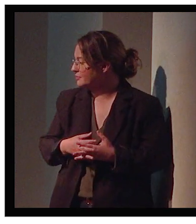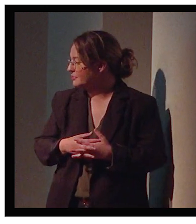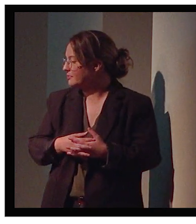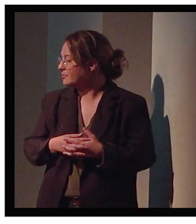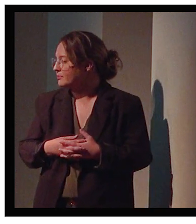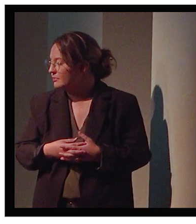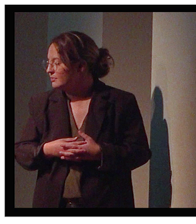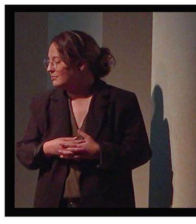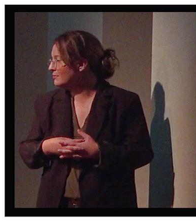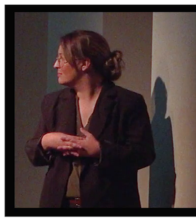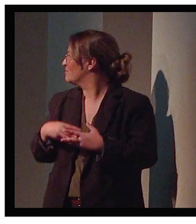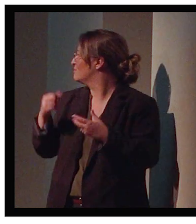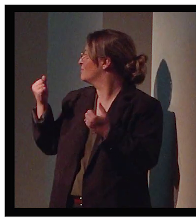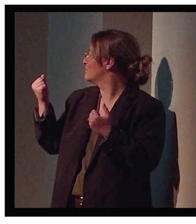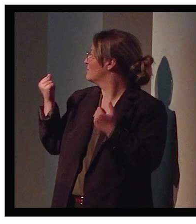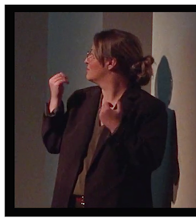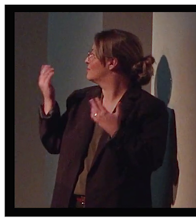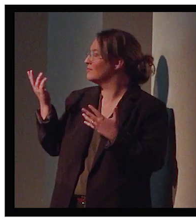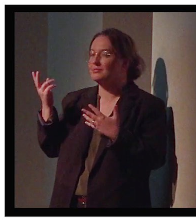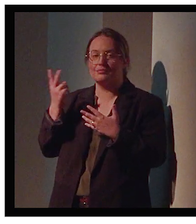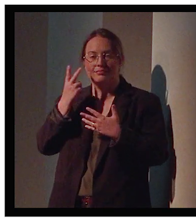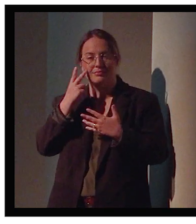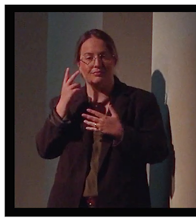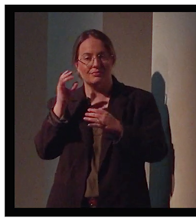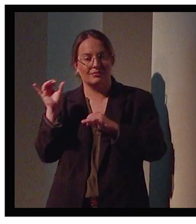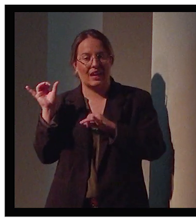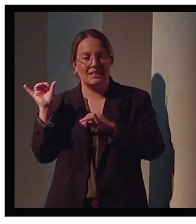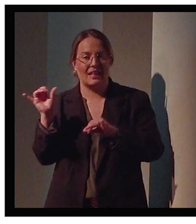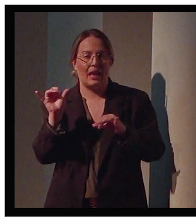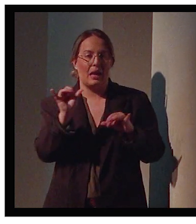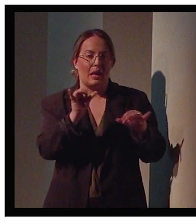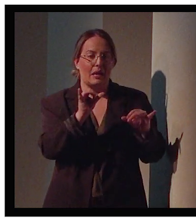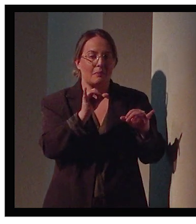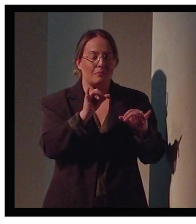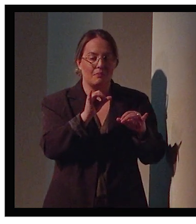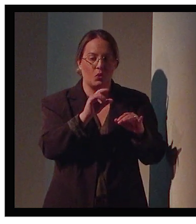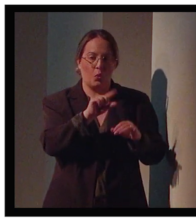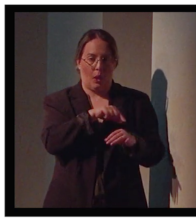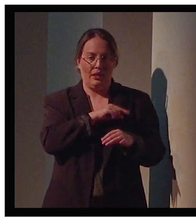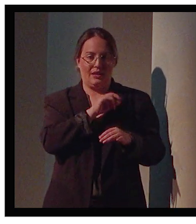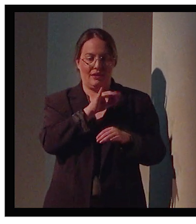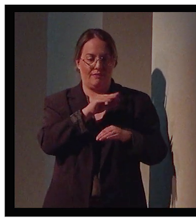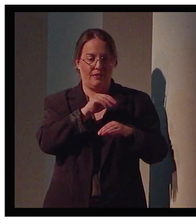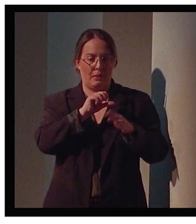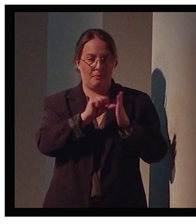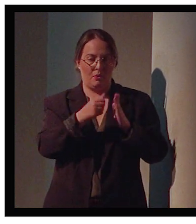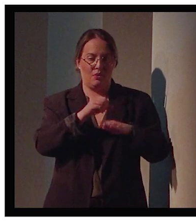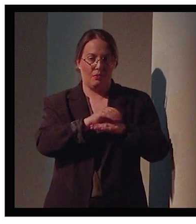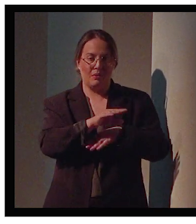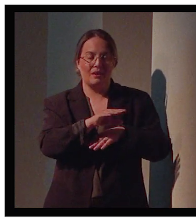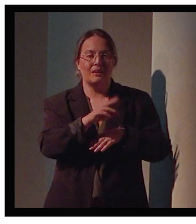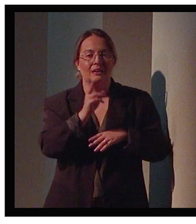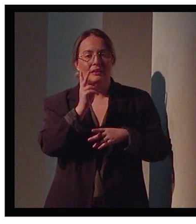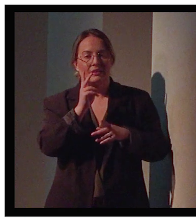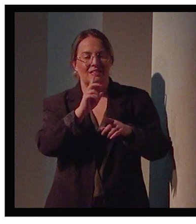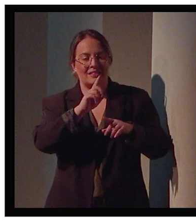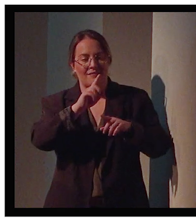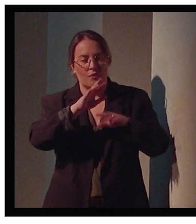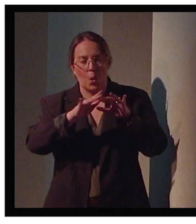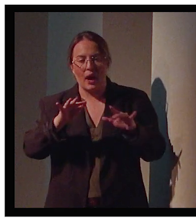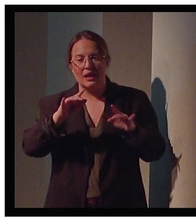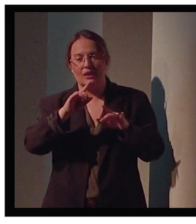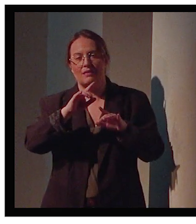color and typically sketchy and spontaneous seeming quality of Impressionism. He used a variety of visible and